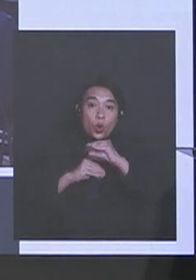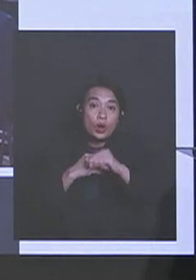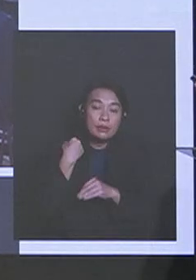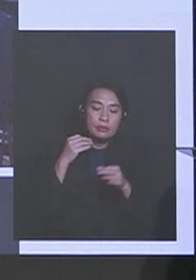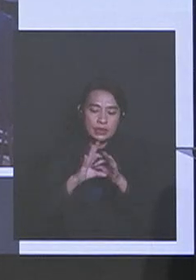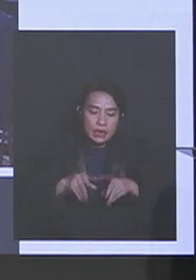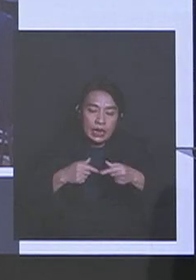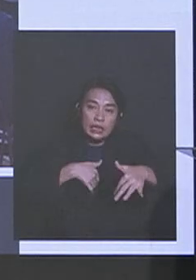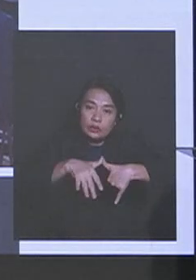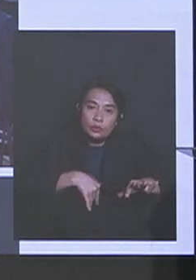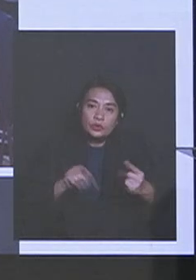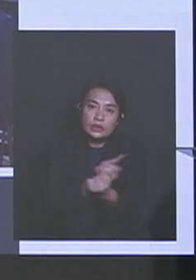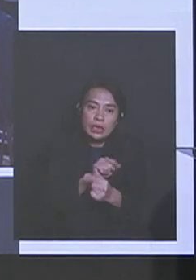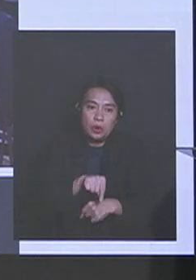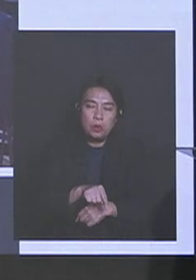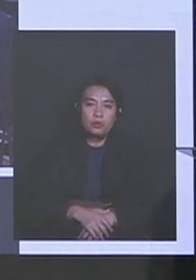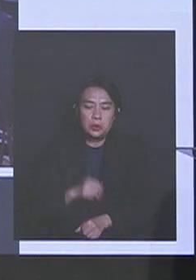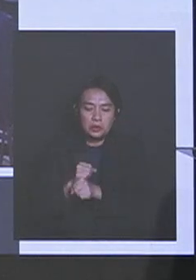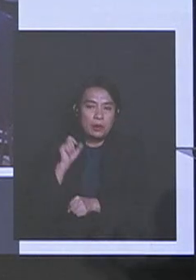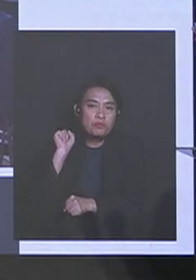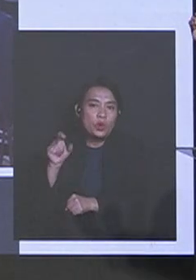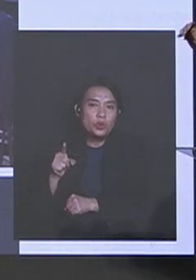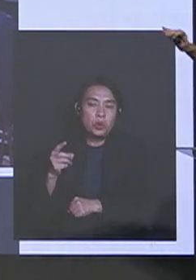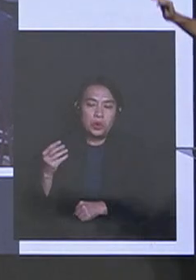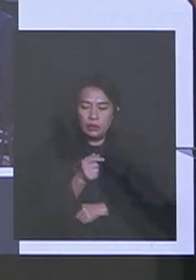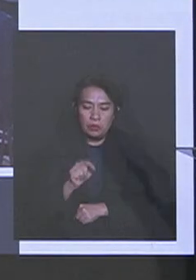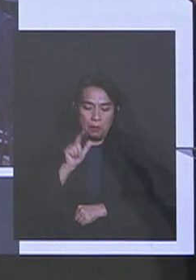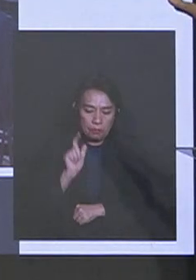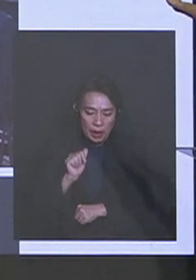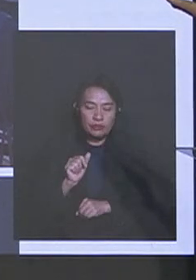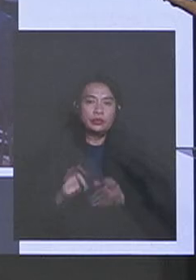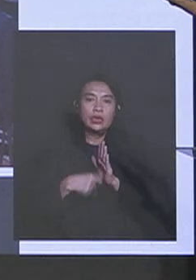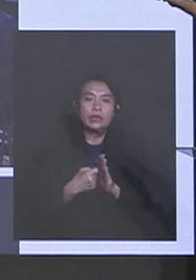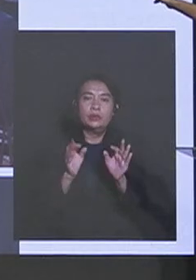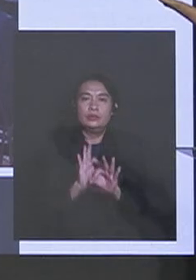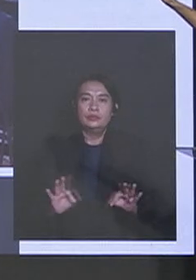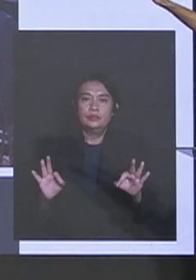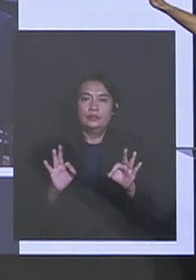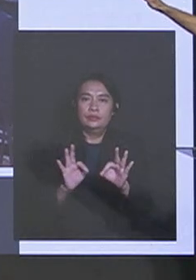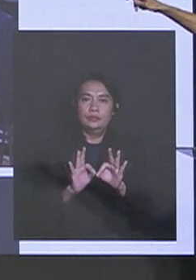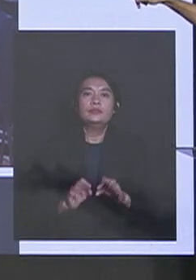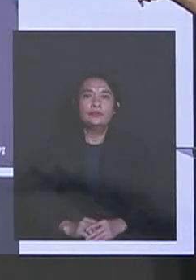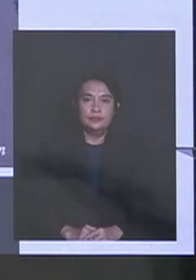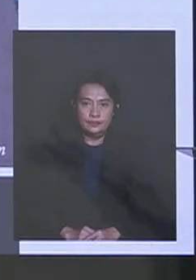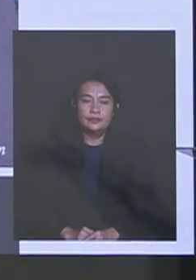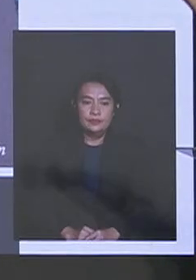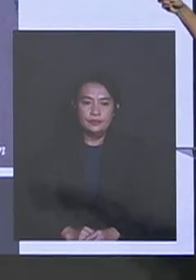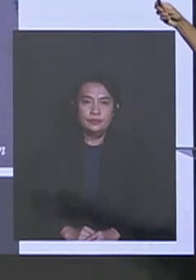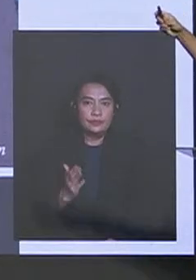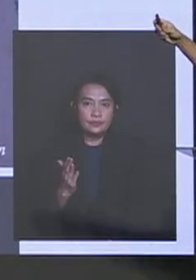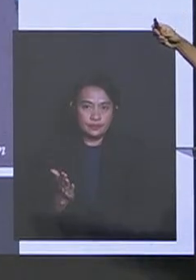kind of their thing, right? Is really, you know, this, by the way, this is in Madison Square Park, the